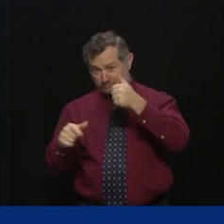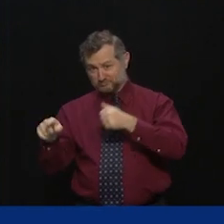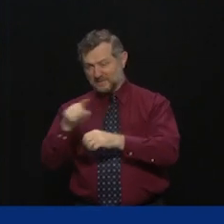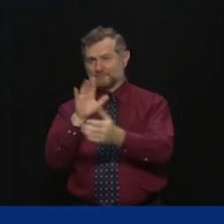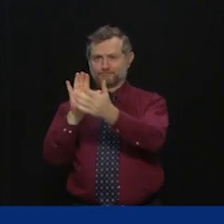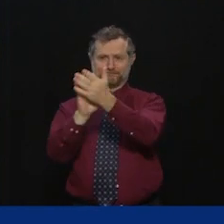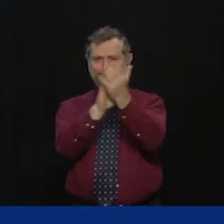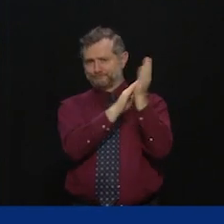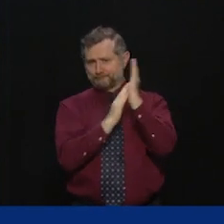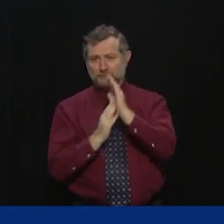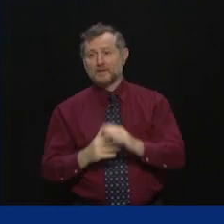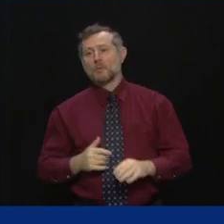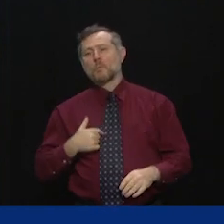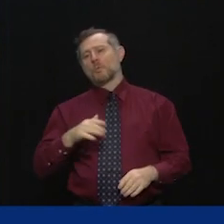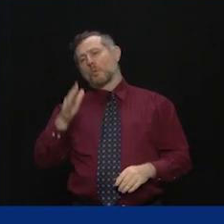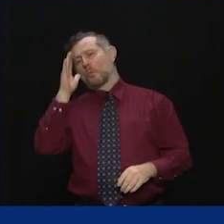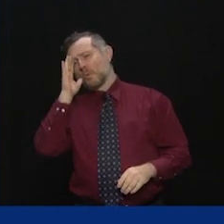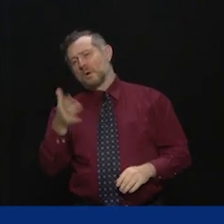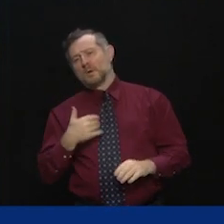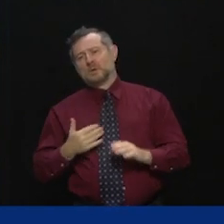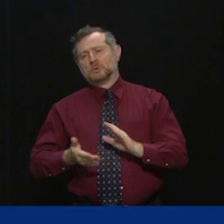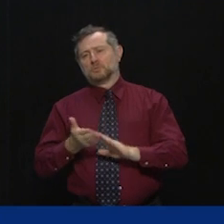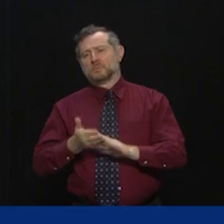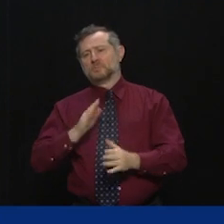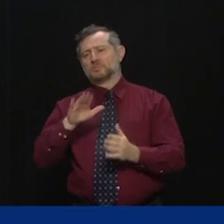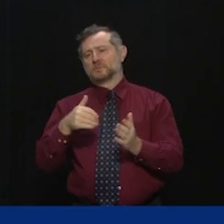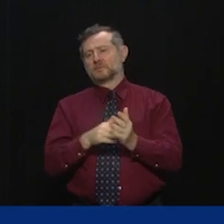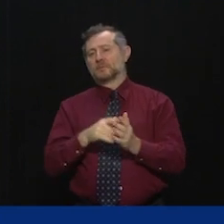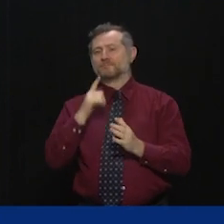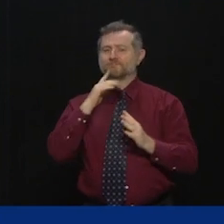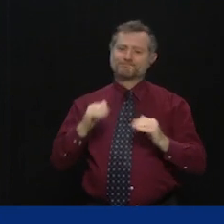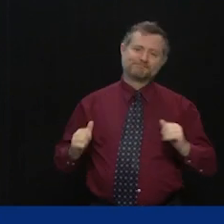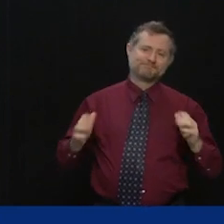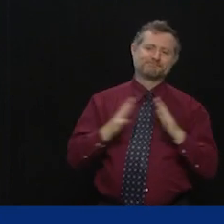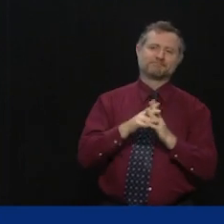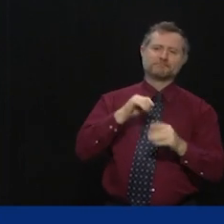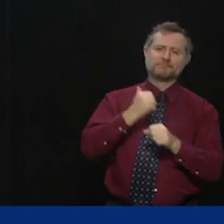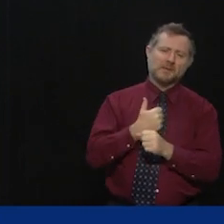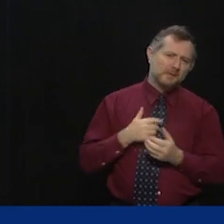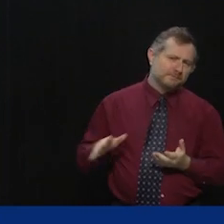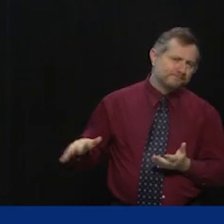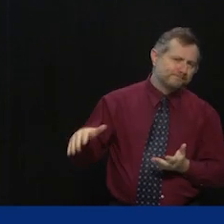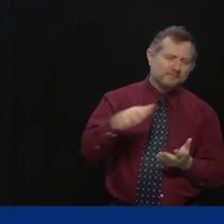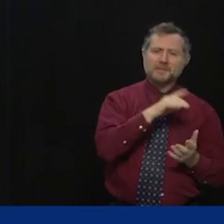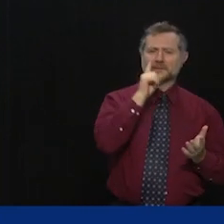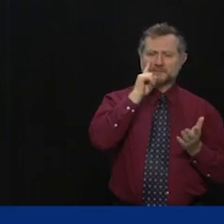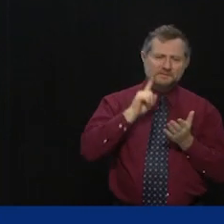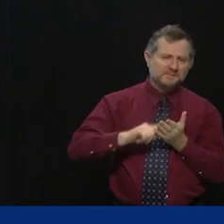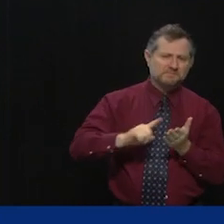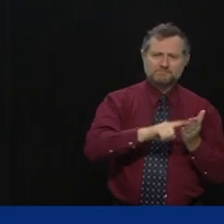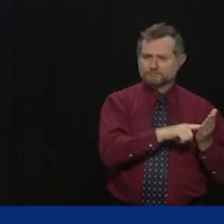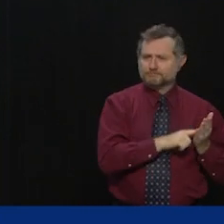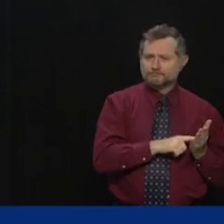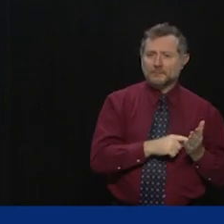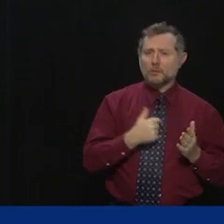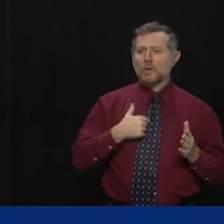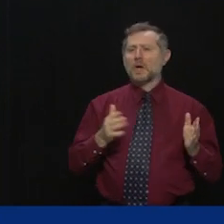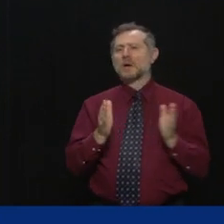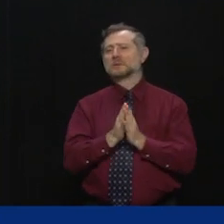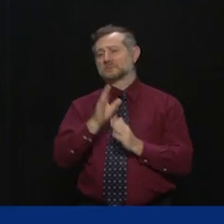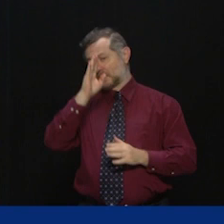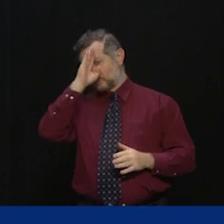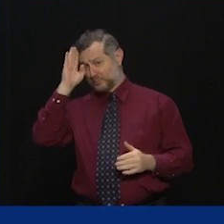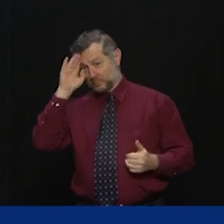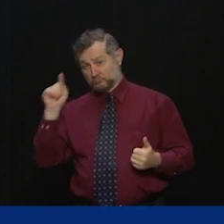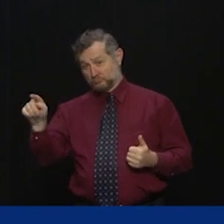convening what I'm going to call an operations center, where we're going to find out the resources we have at hand. I've asked some of the hospitals who have those